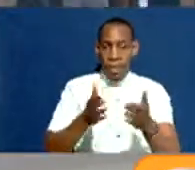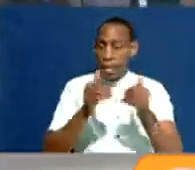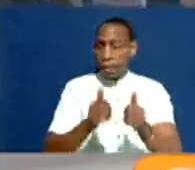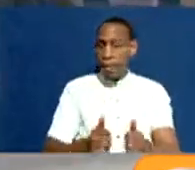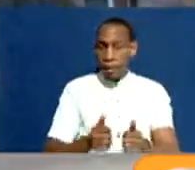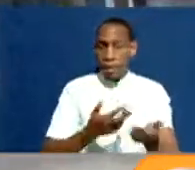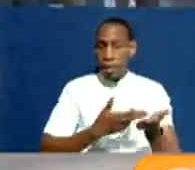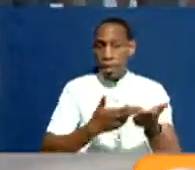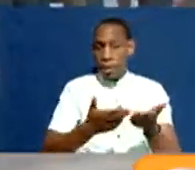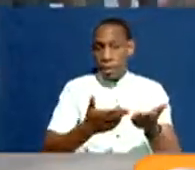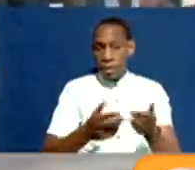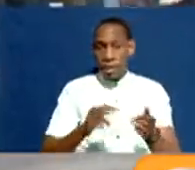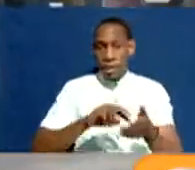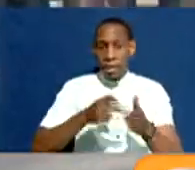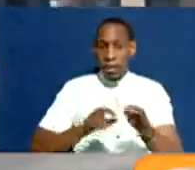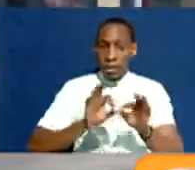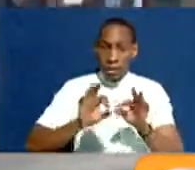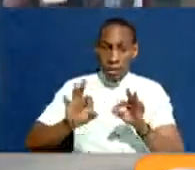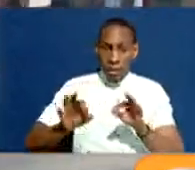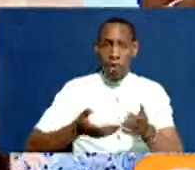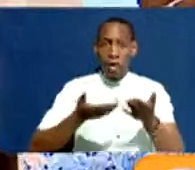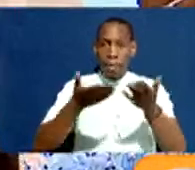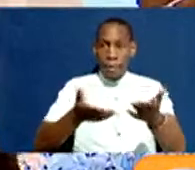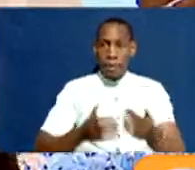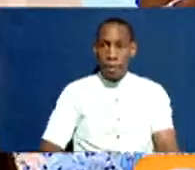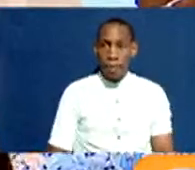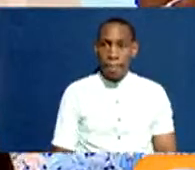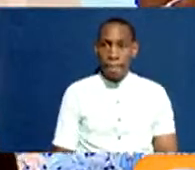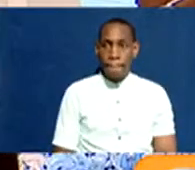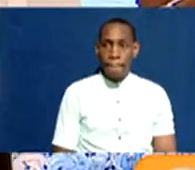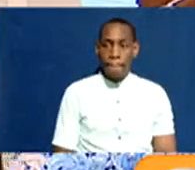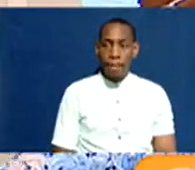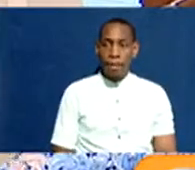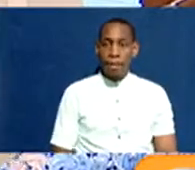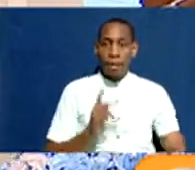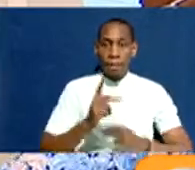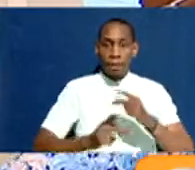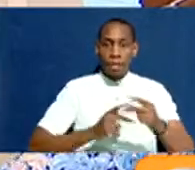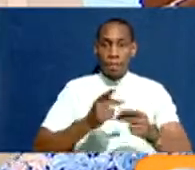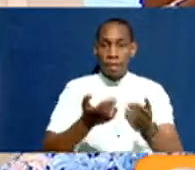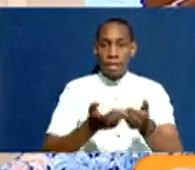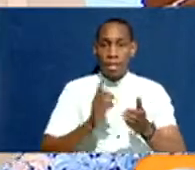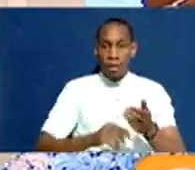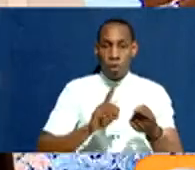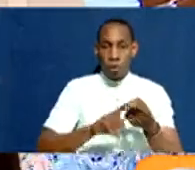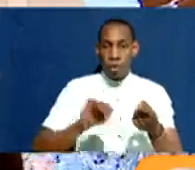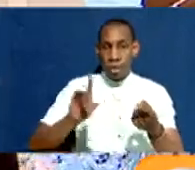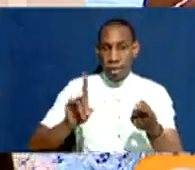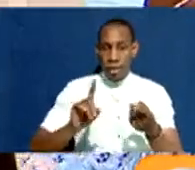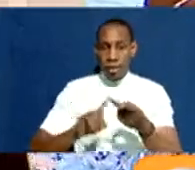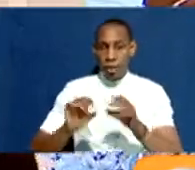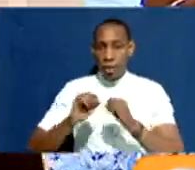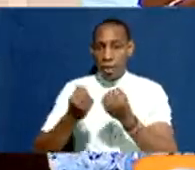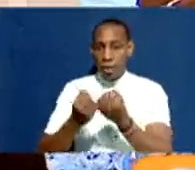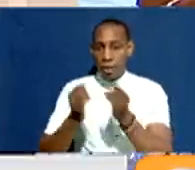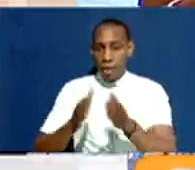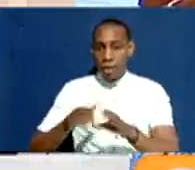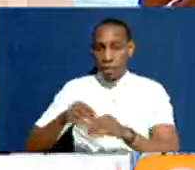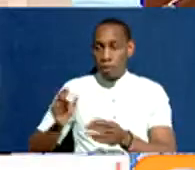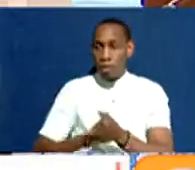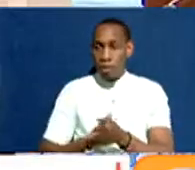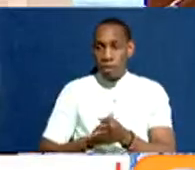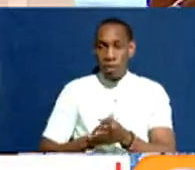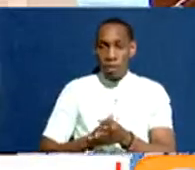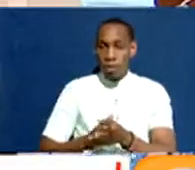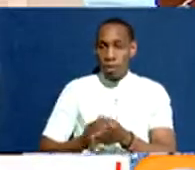to comply, hence the extension. Process ni ukija tu hapa na ID, kuna maagent wako hapa nje, wanakusortu hapa